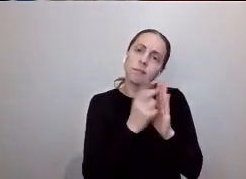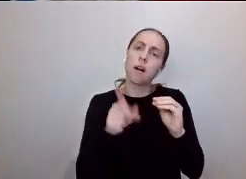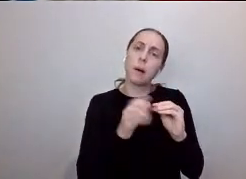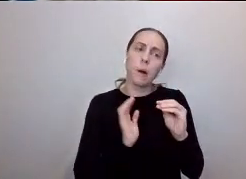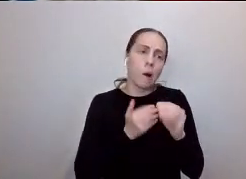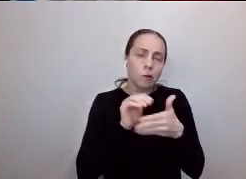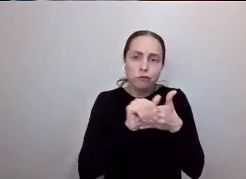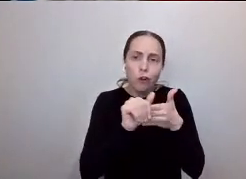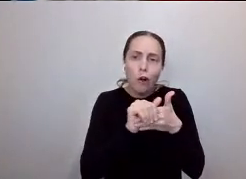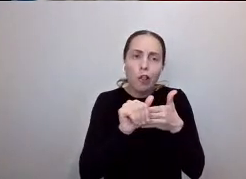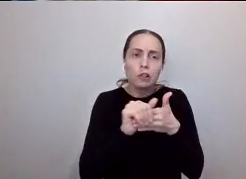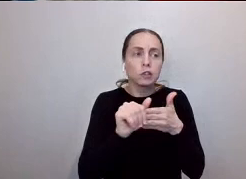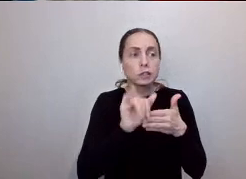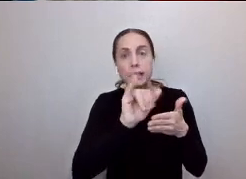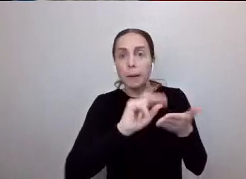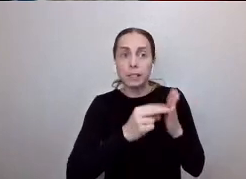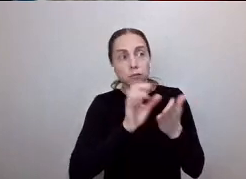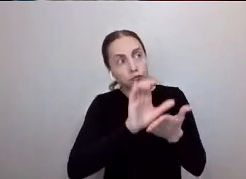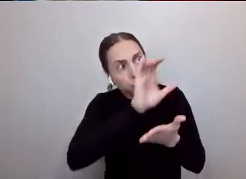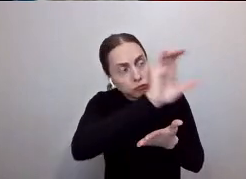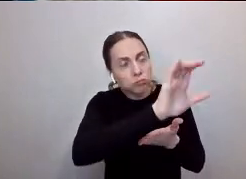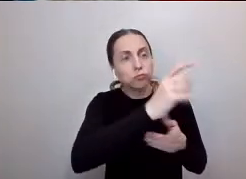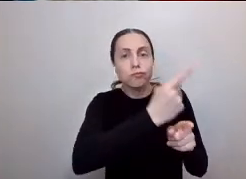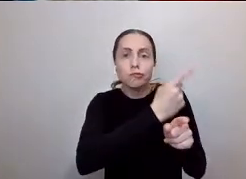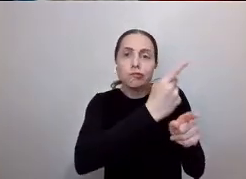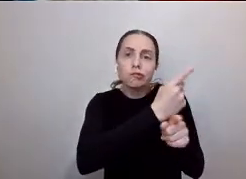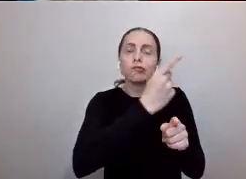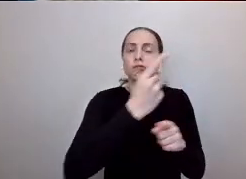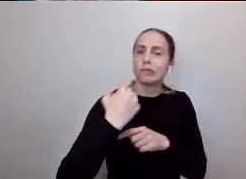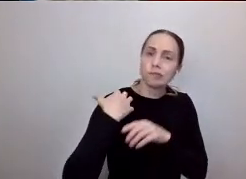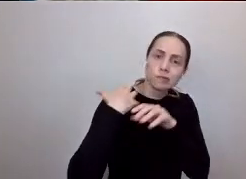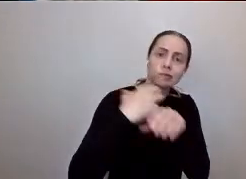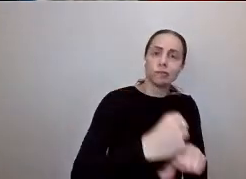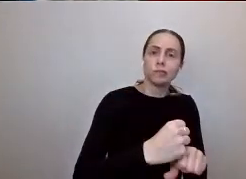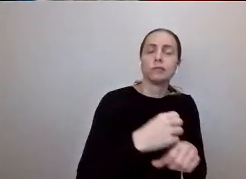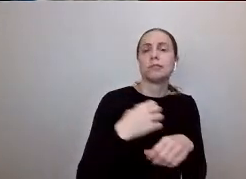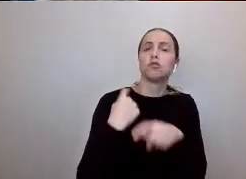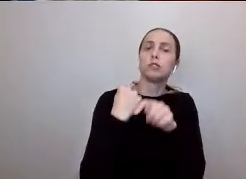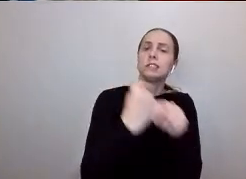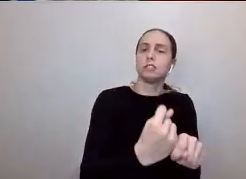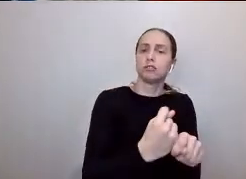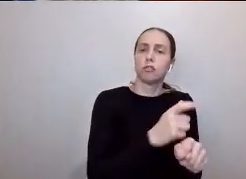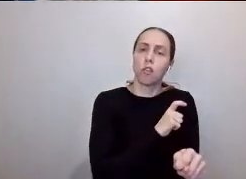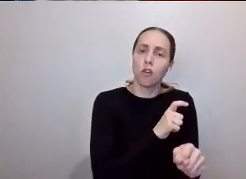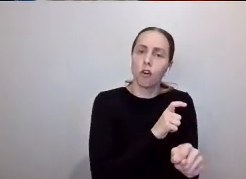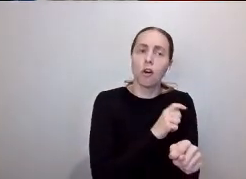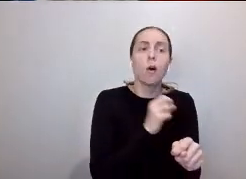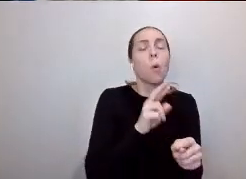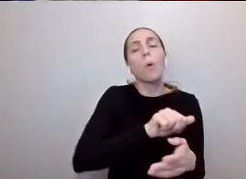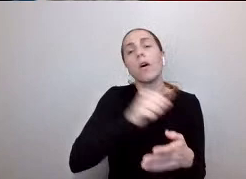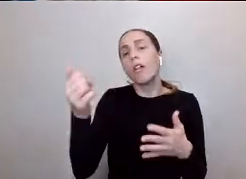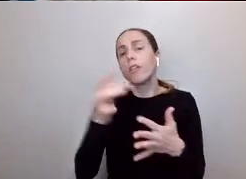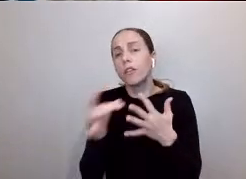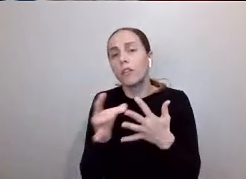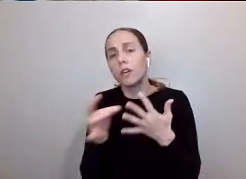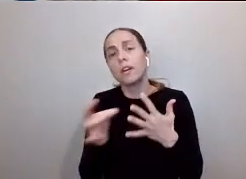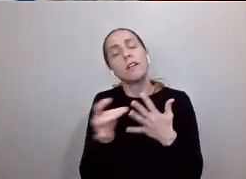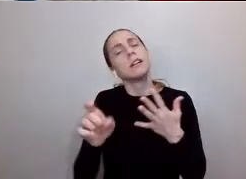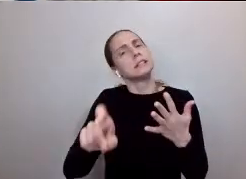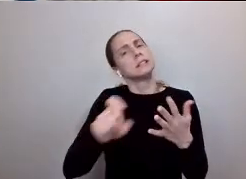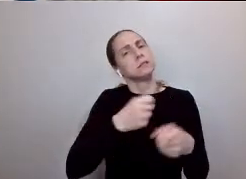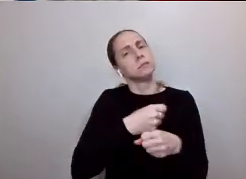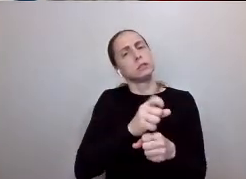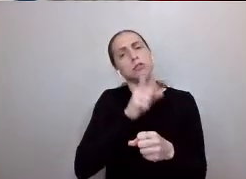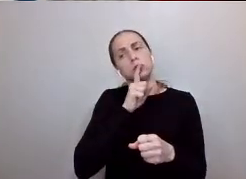enforcement or whether that is in alternatives. We need to make sure that the residents of the city, you know, understand that honest number and not in